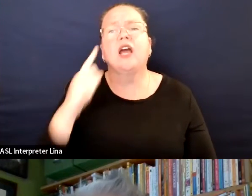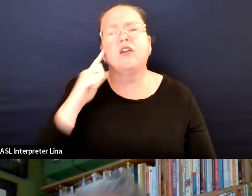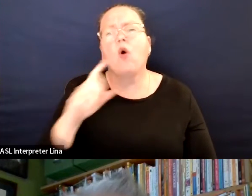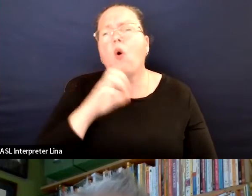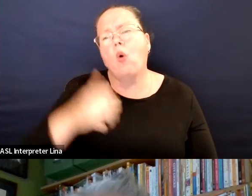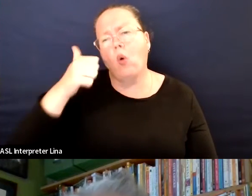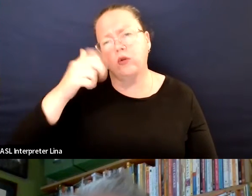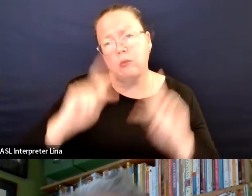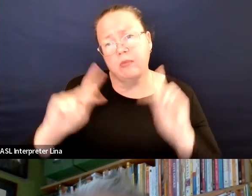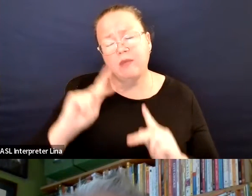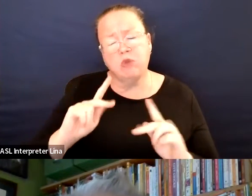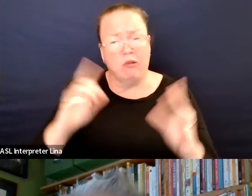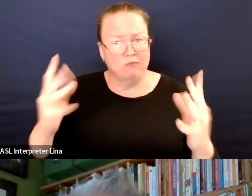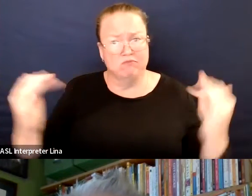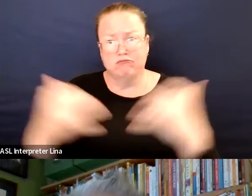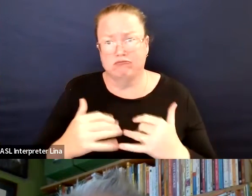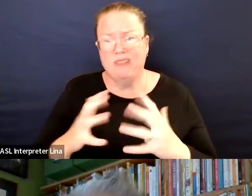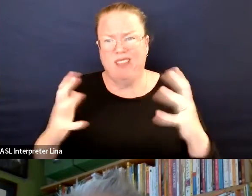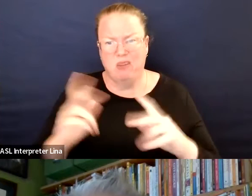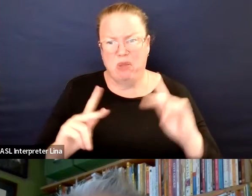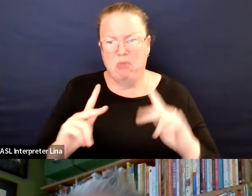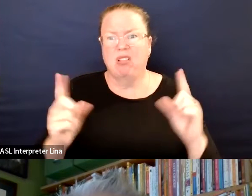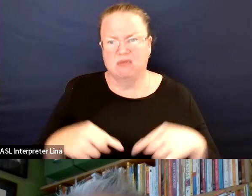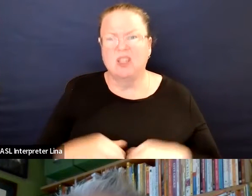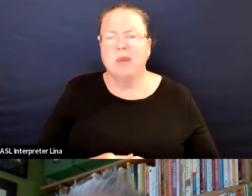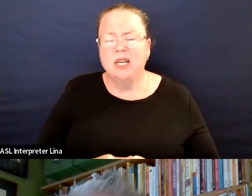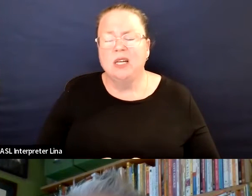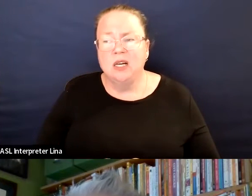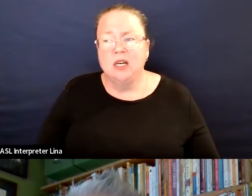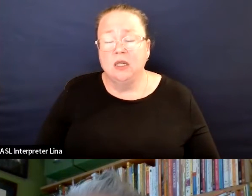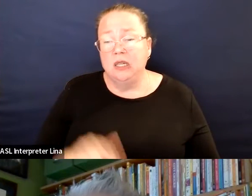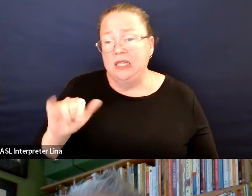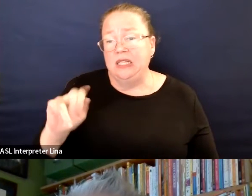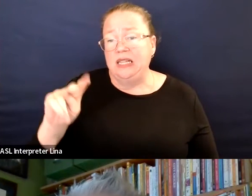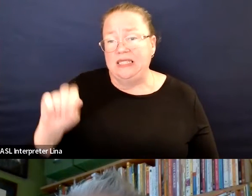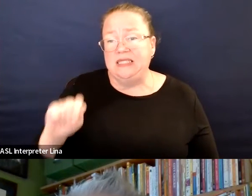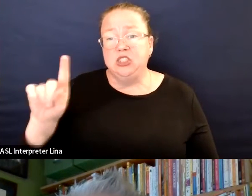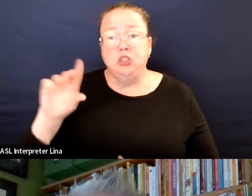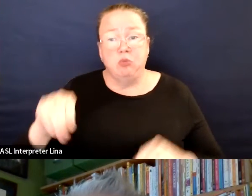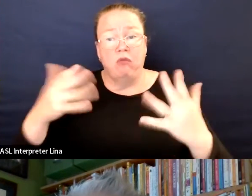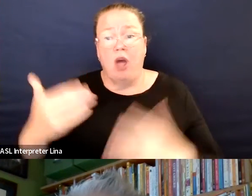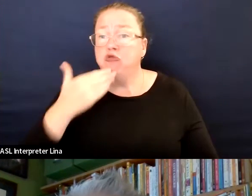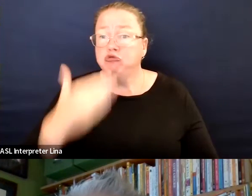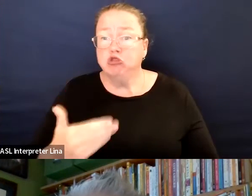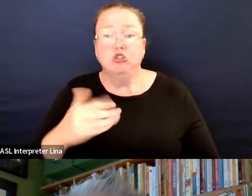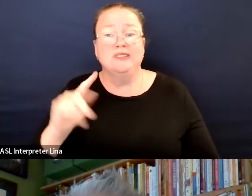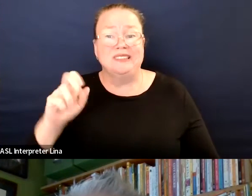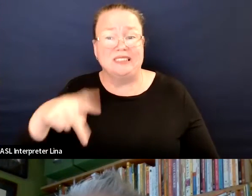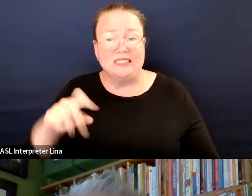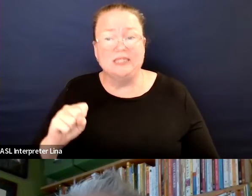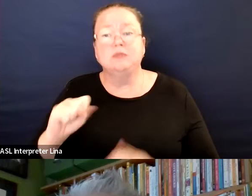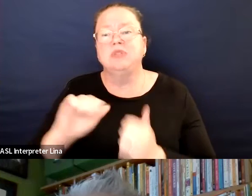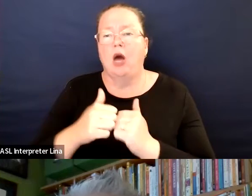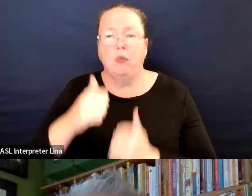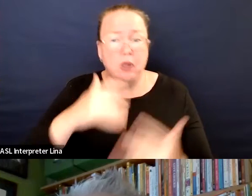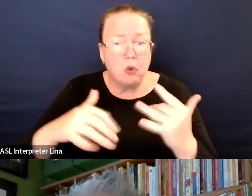persons, very well attended. And as Linda talked about, provided some really great skits on how to interact and how to